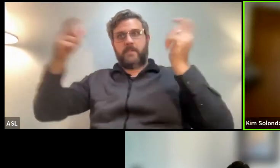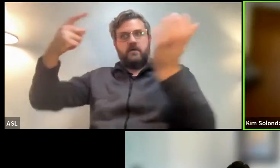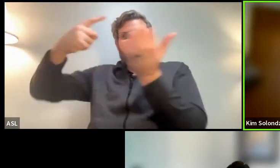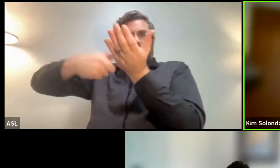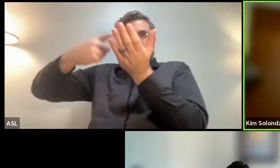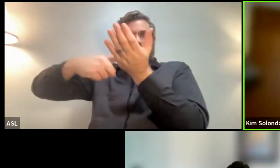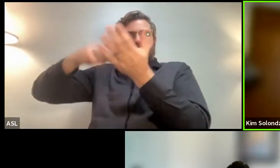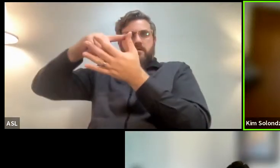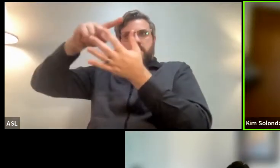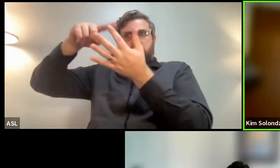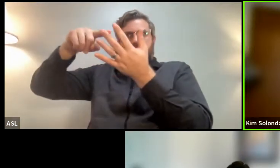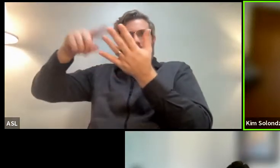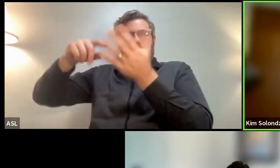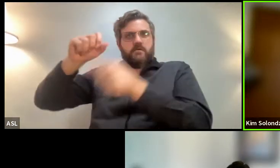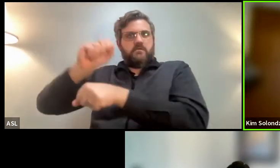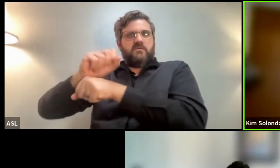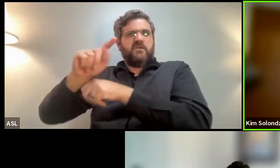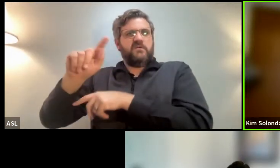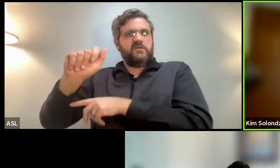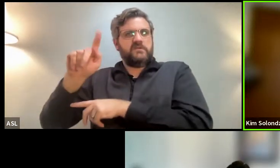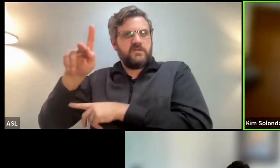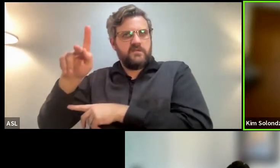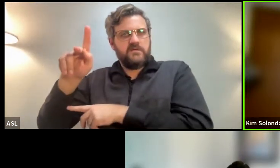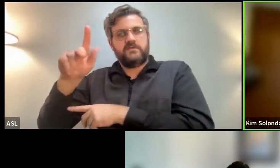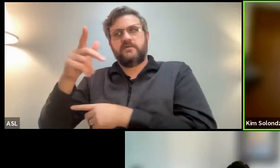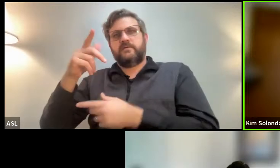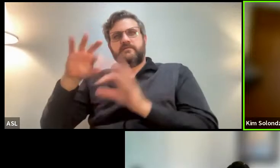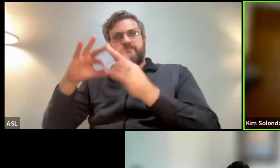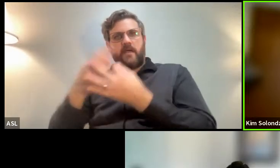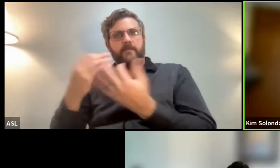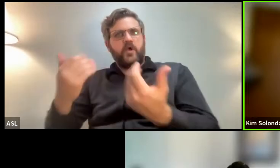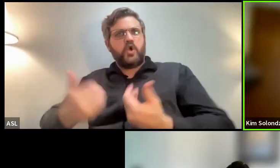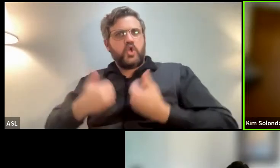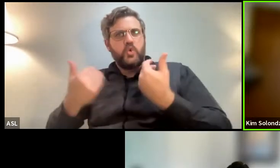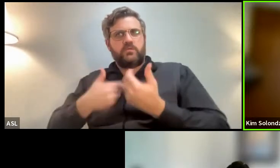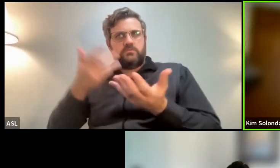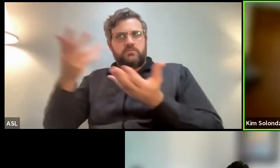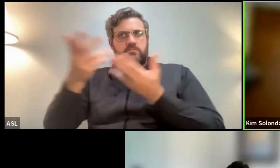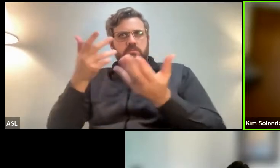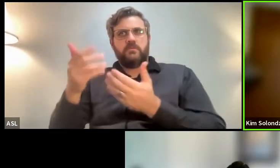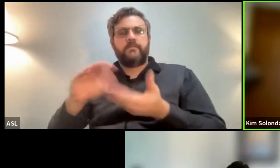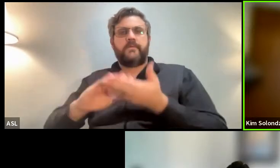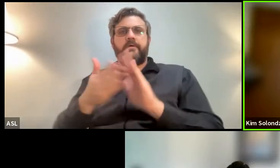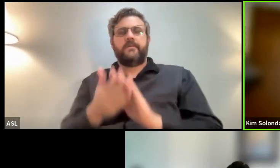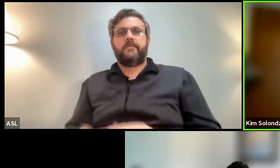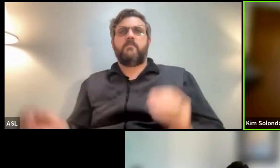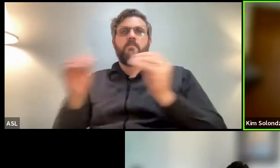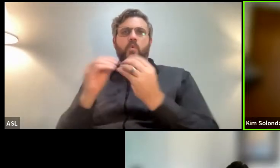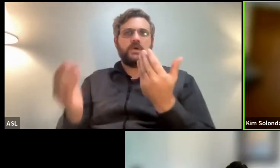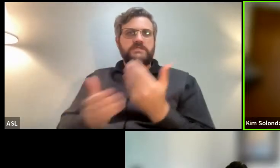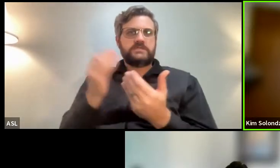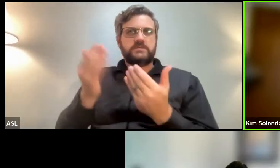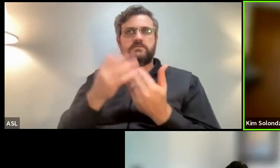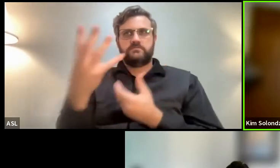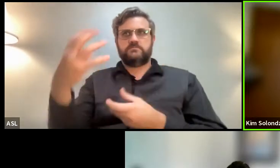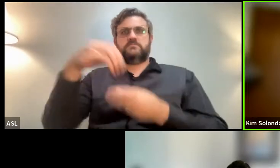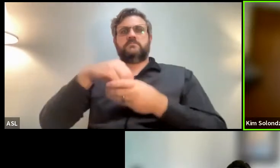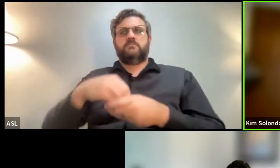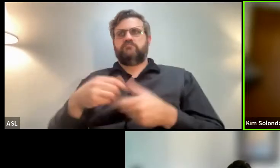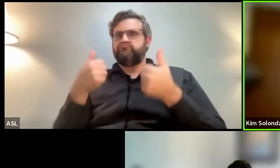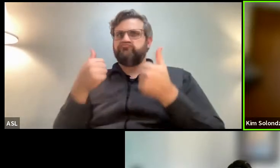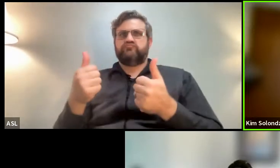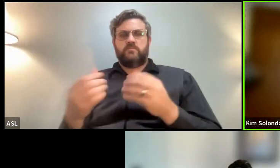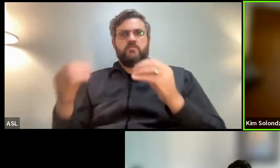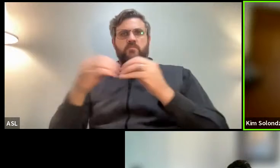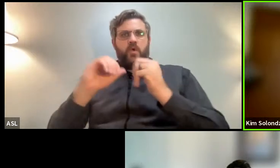through the task and figure out with the youth and the family, how do we make this easier? How do you better participate in this? If you